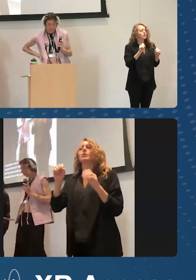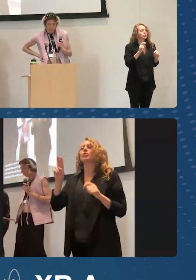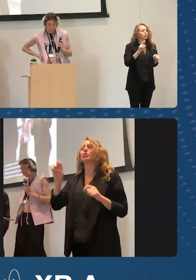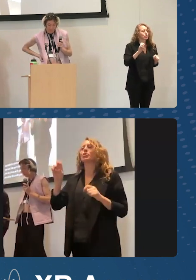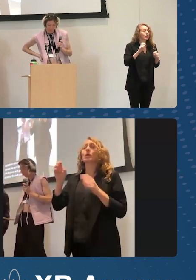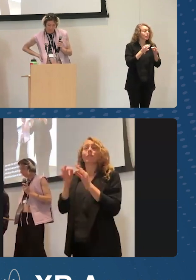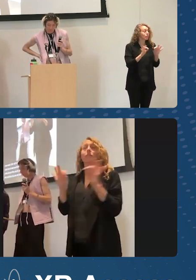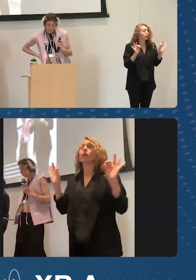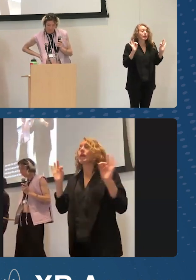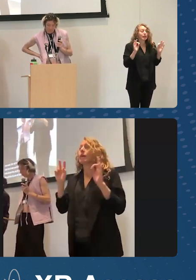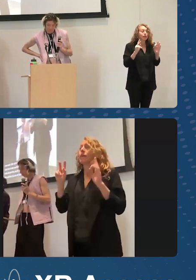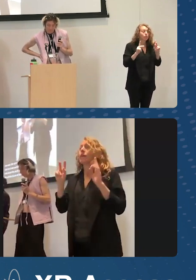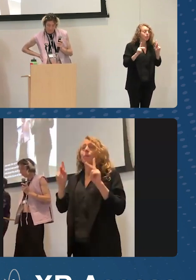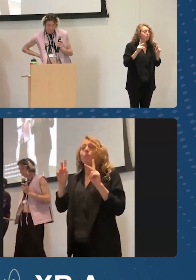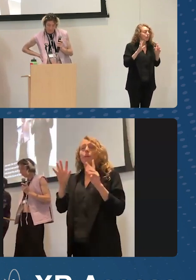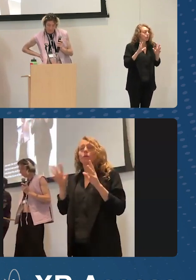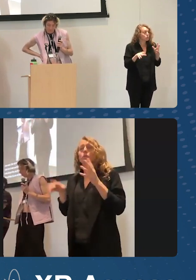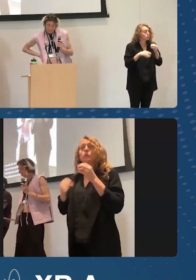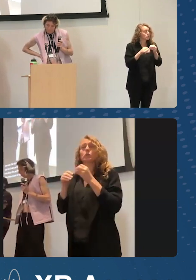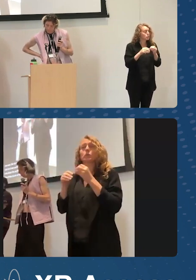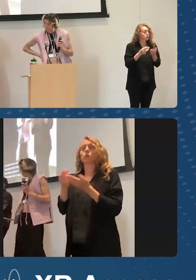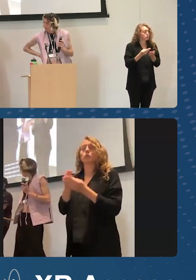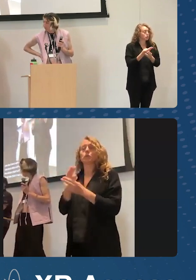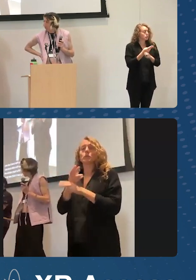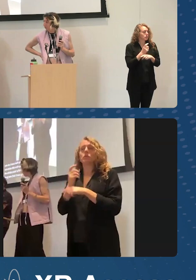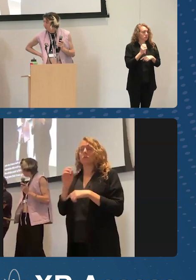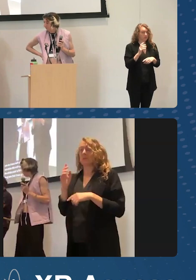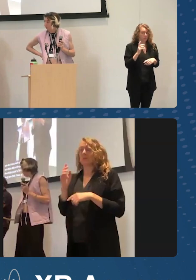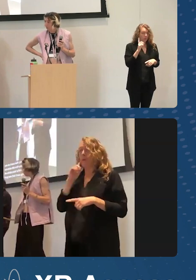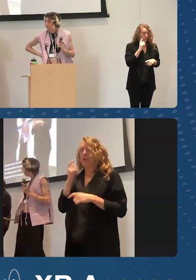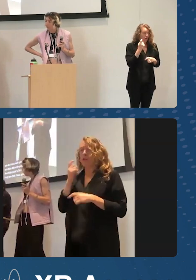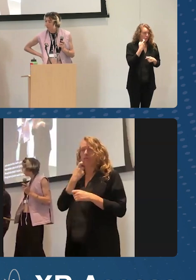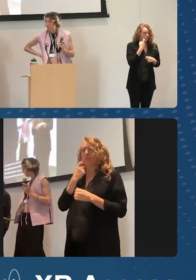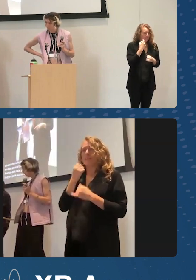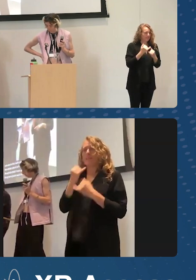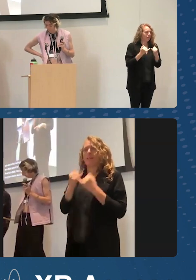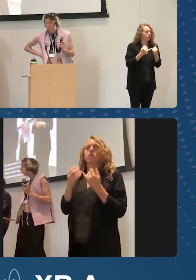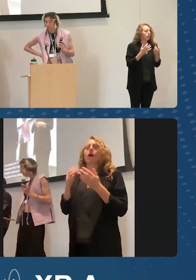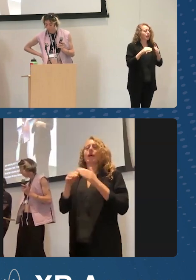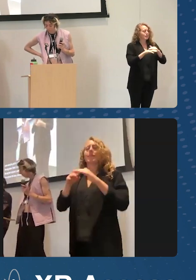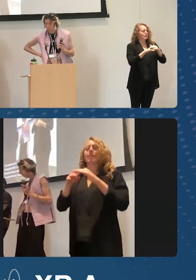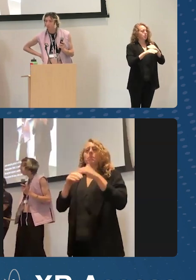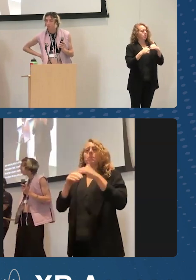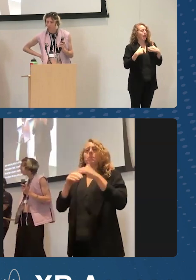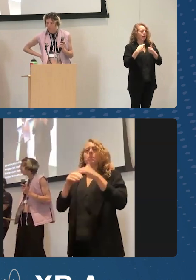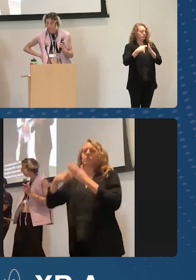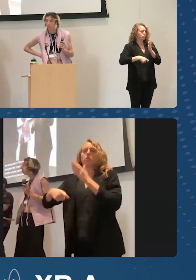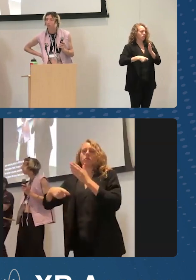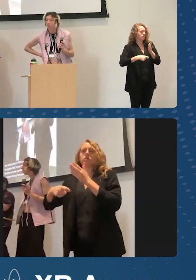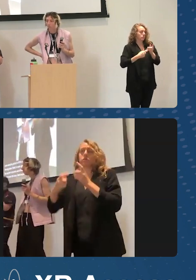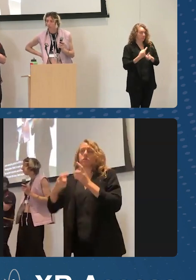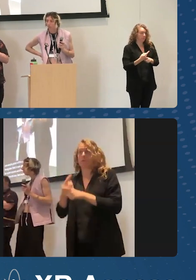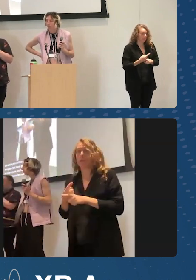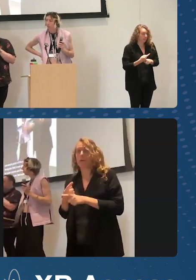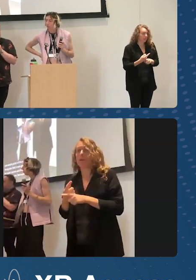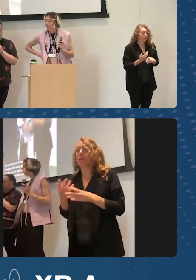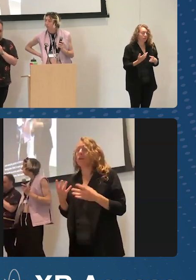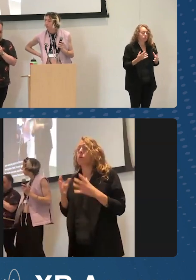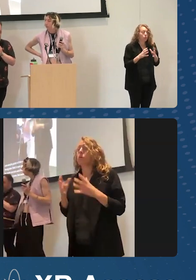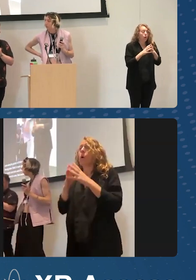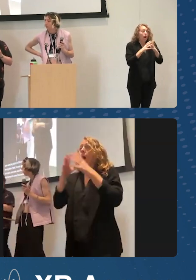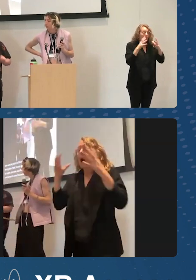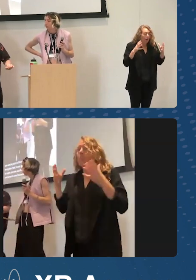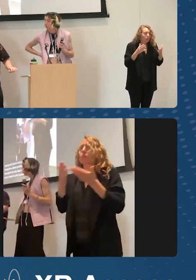because as we've heard in the last thing, price point is, accessibility, right? Like, the amount that things